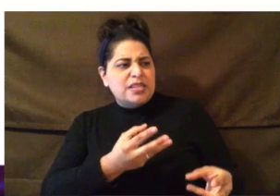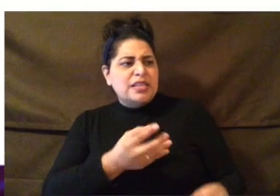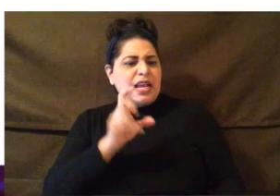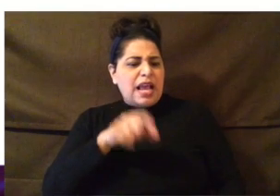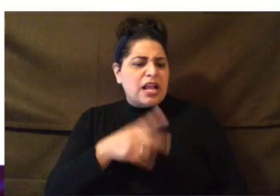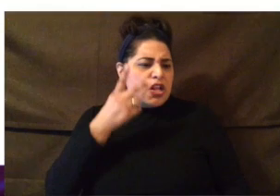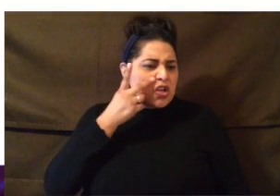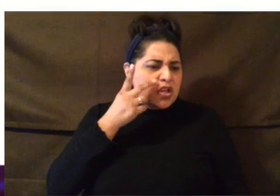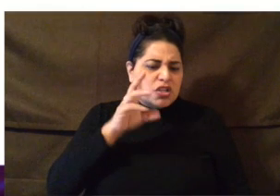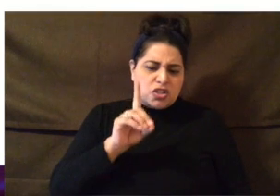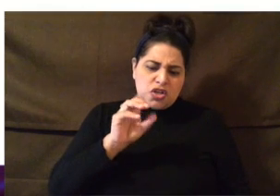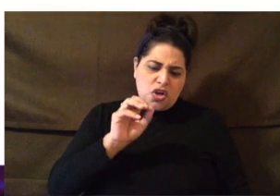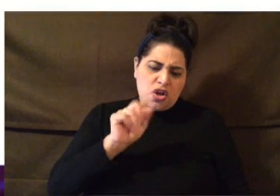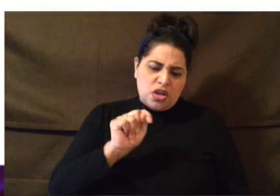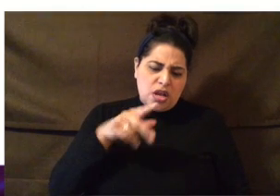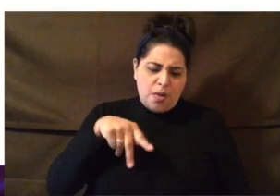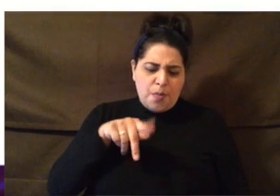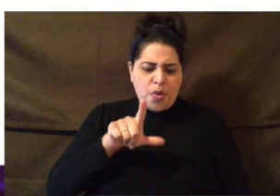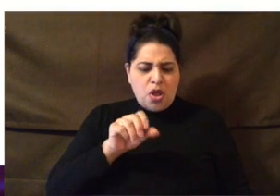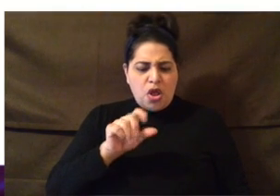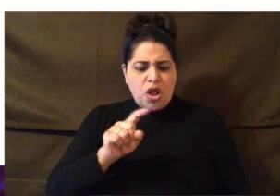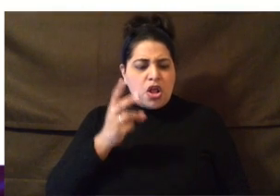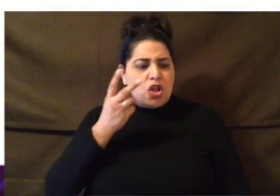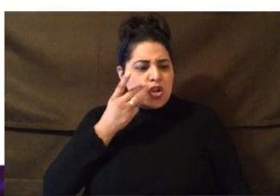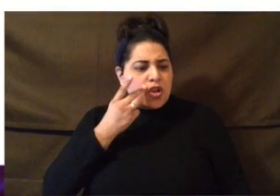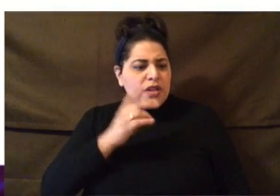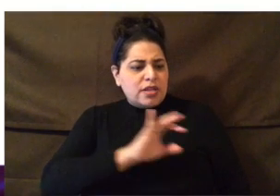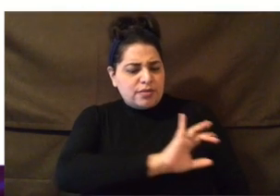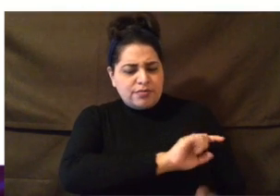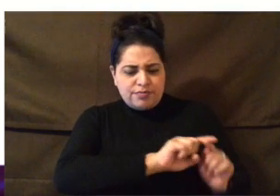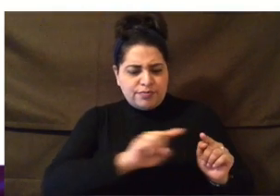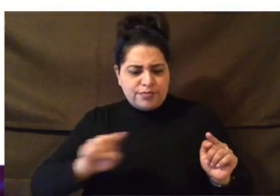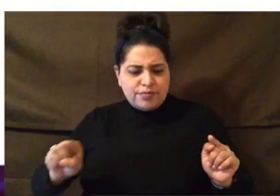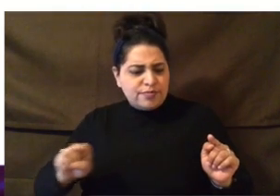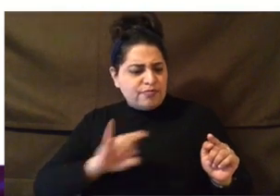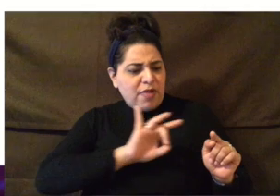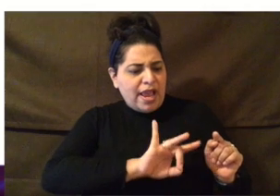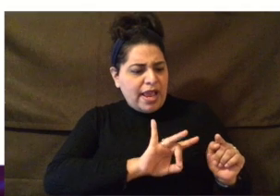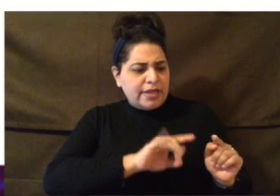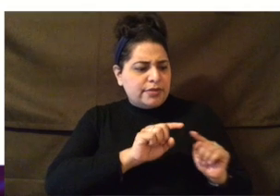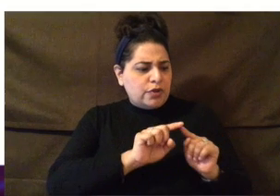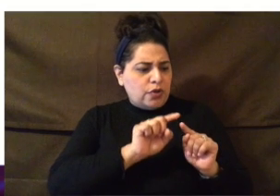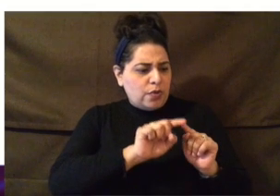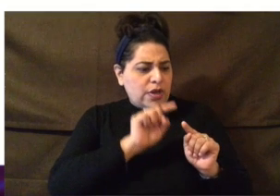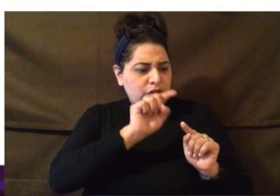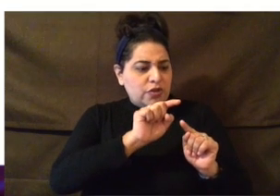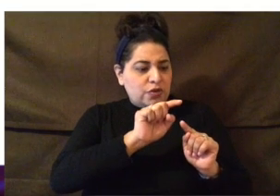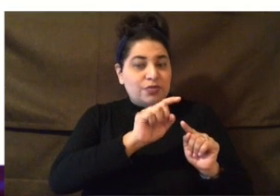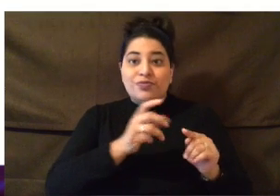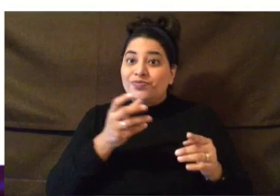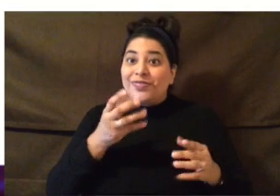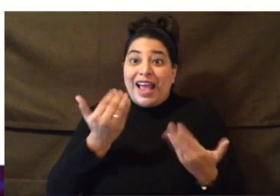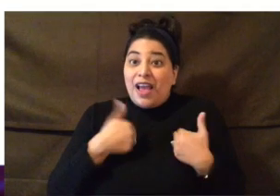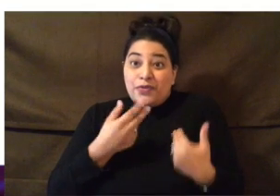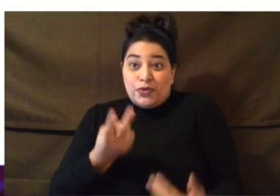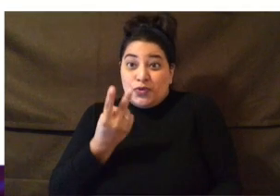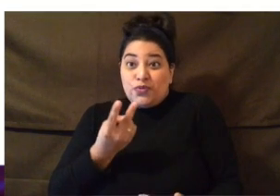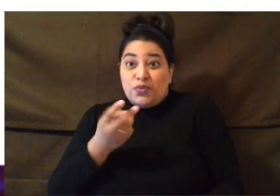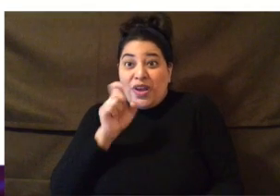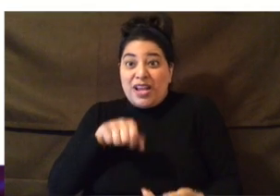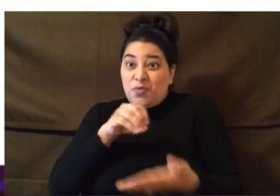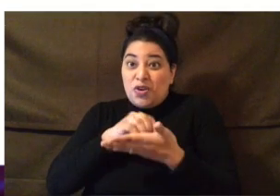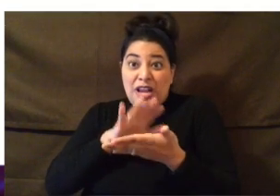our dot plot and look at the age of 8. There are only 2 students. So that's our answer. 2